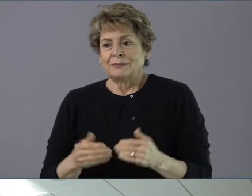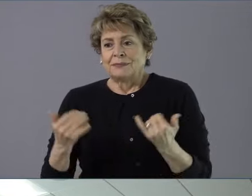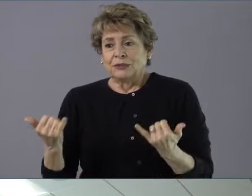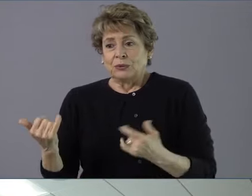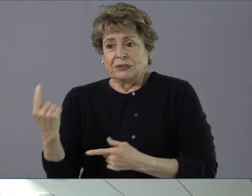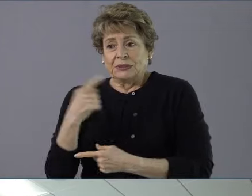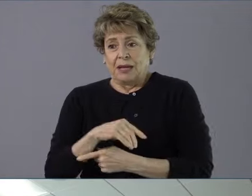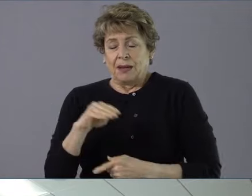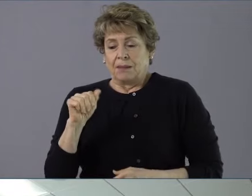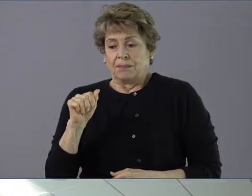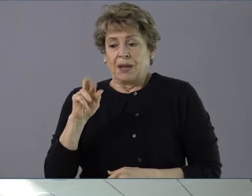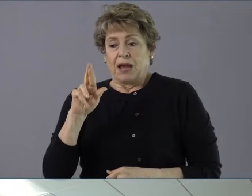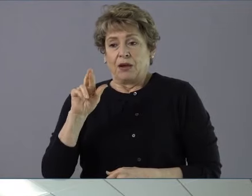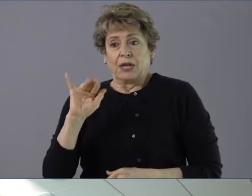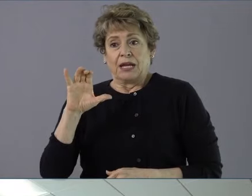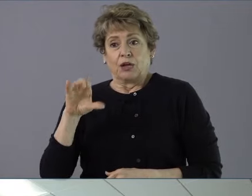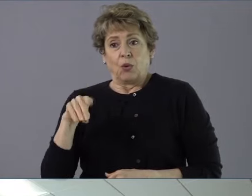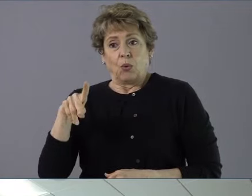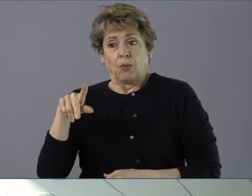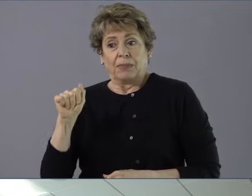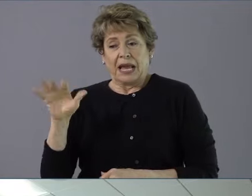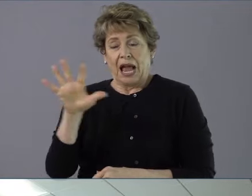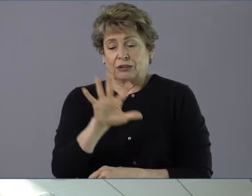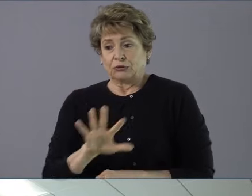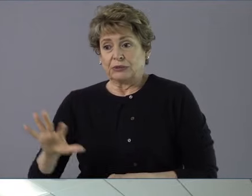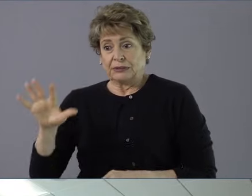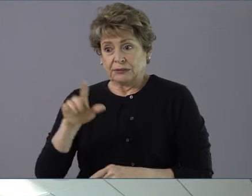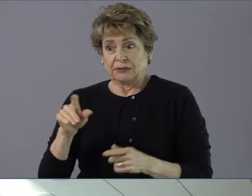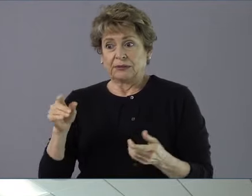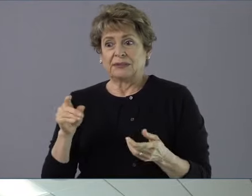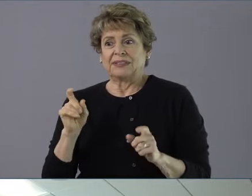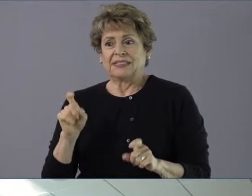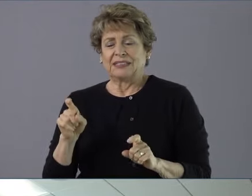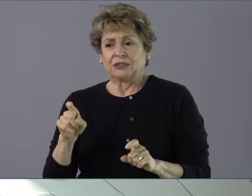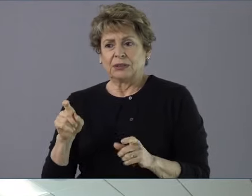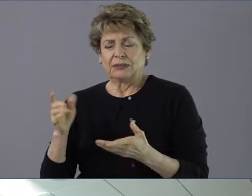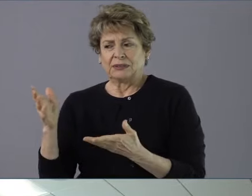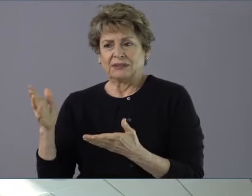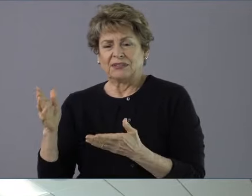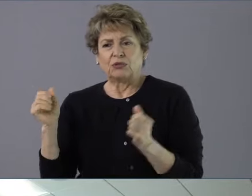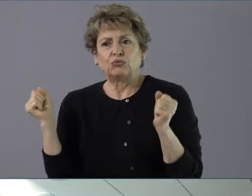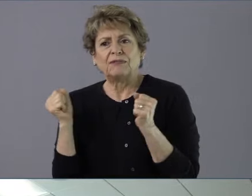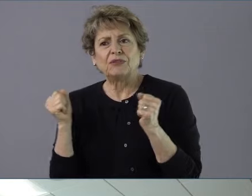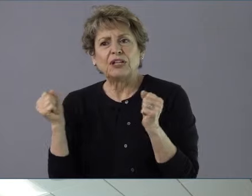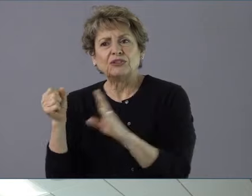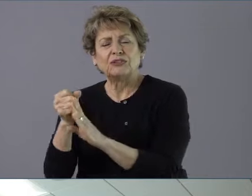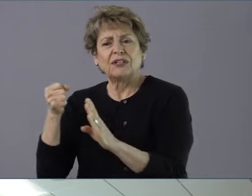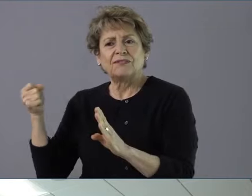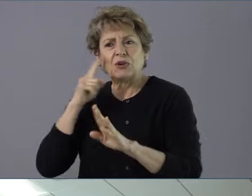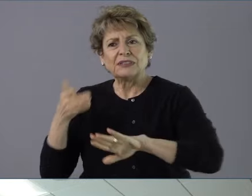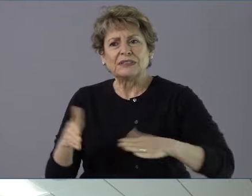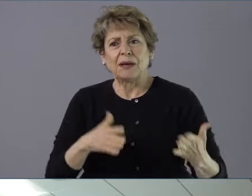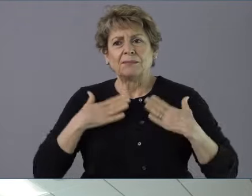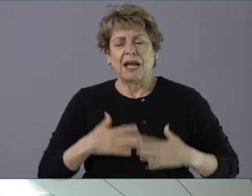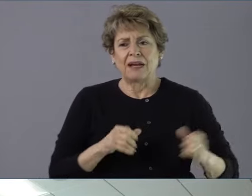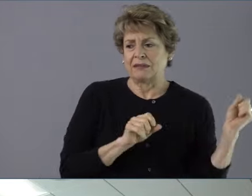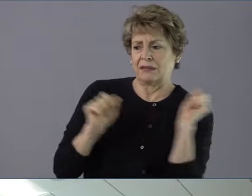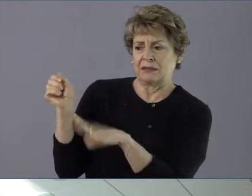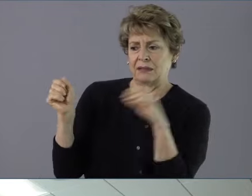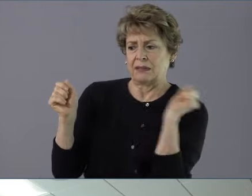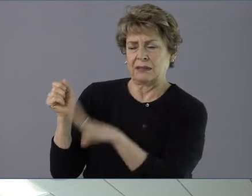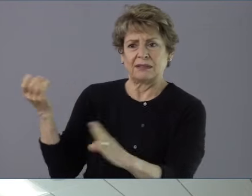examiner is working under surge capacity to handle the dead bodies down there. I wanted to ask you, considering when you look back at this